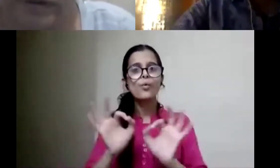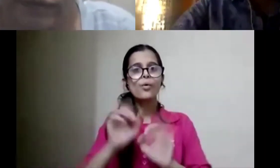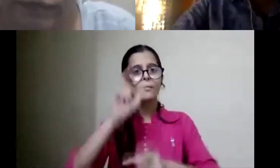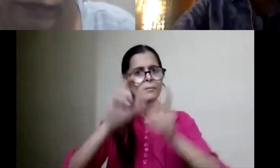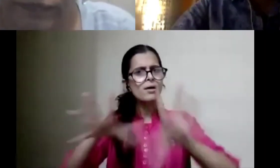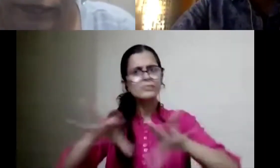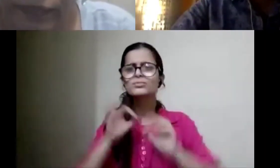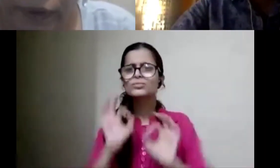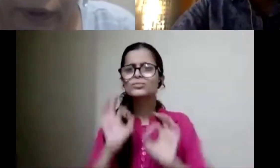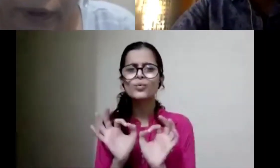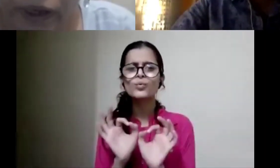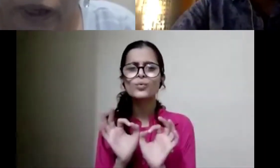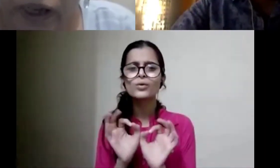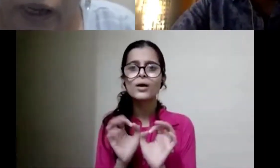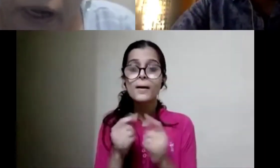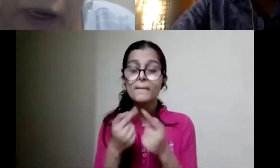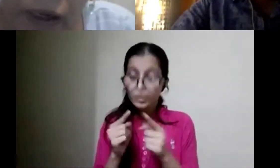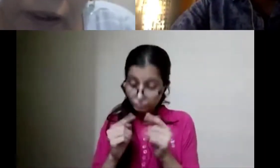forward.